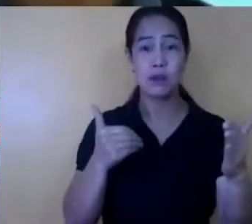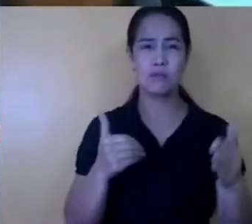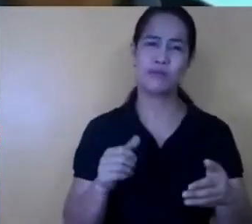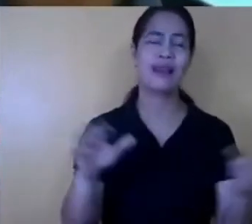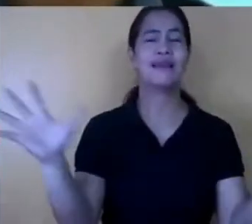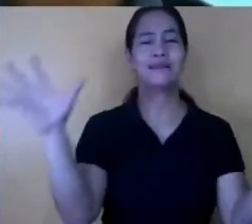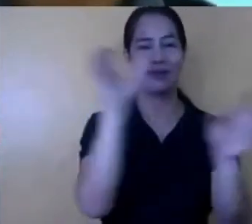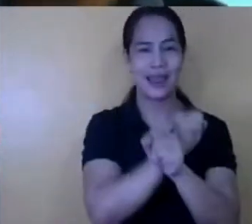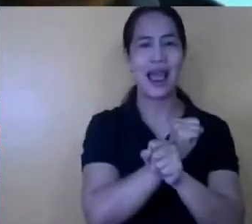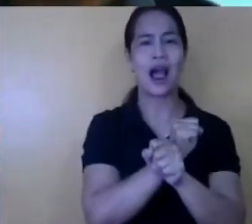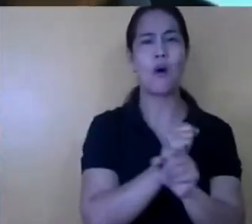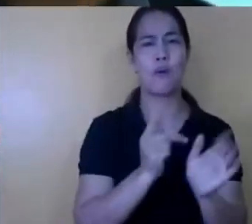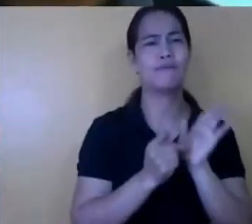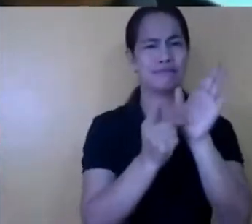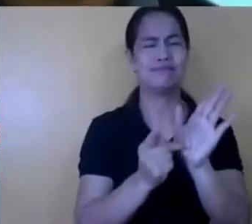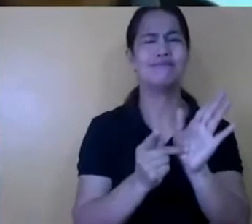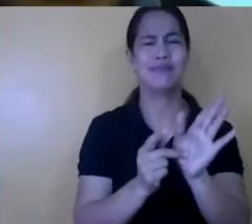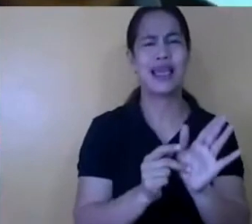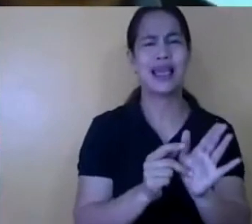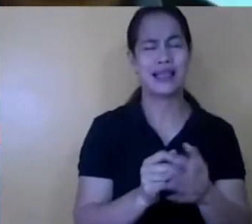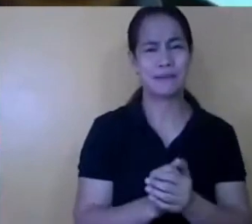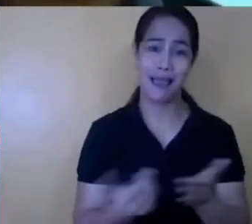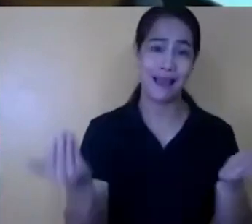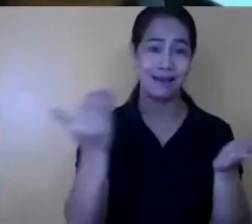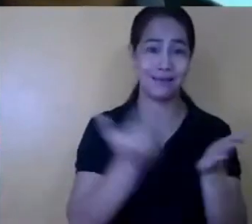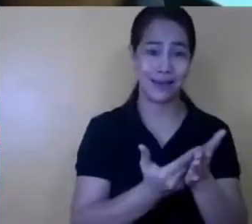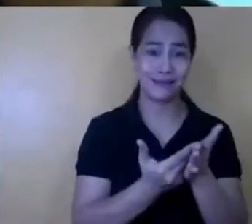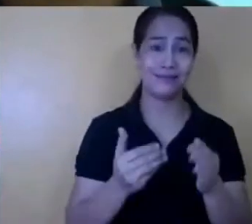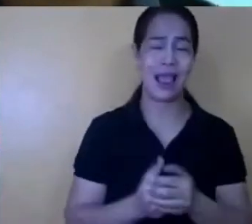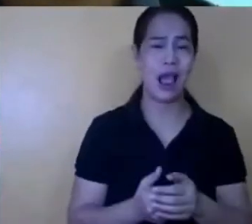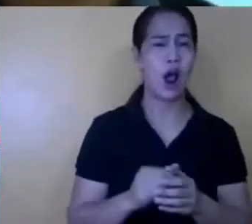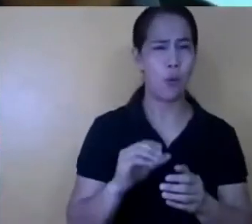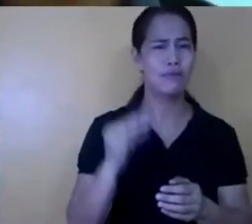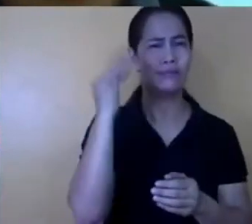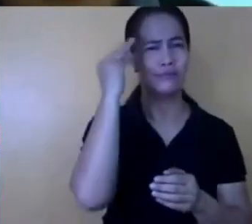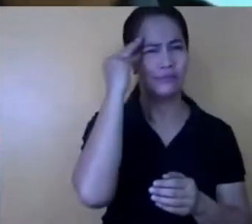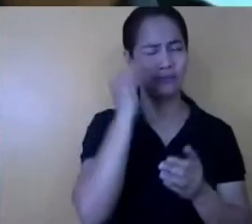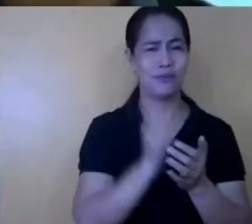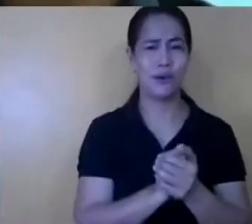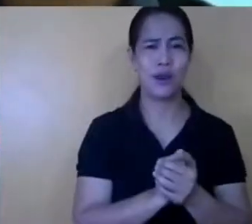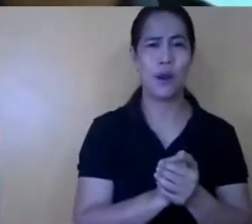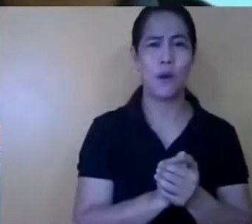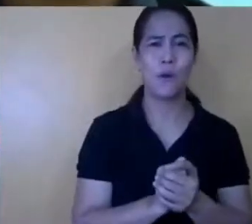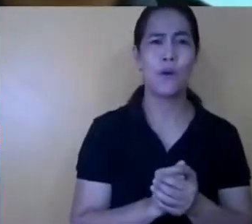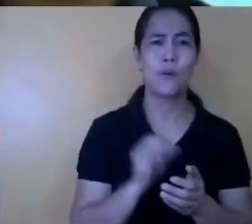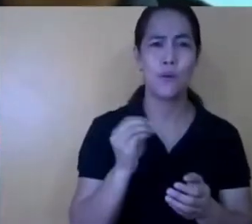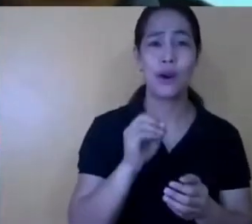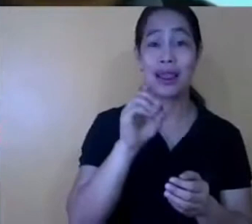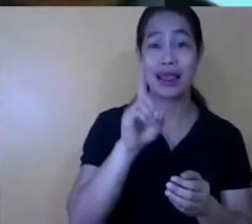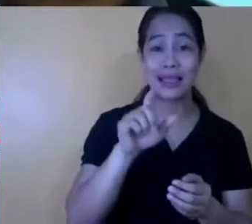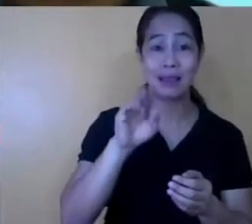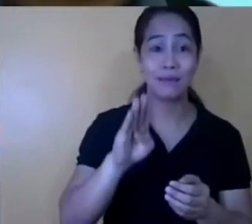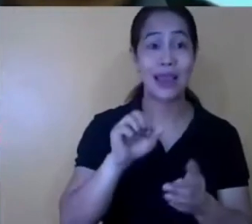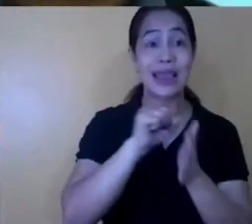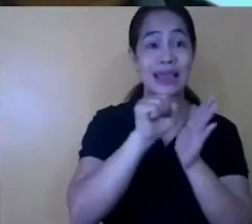me just refresh our mind on the salient points of DM4 series of 2022